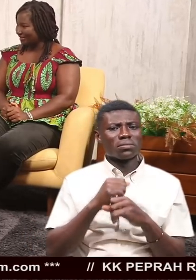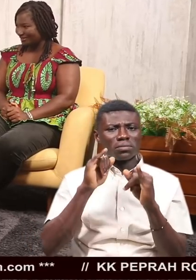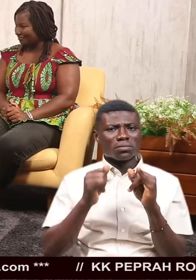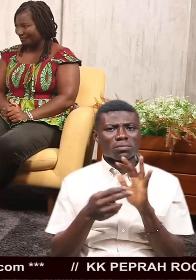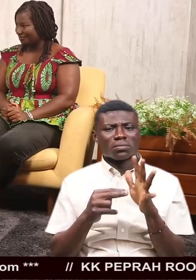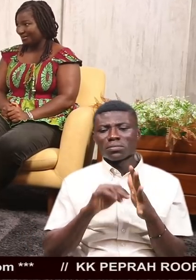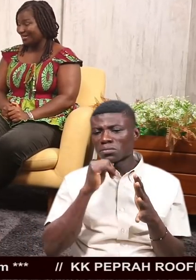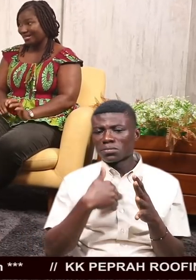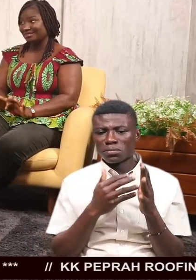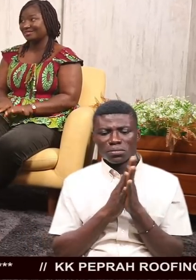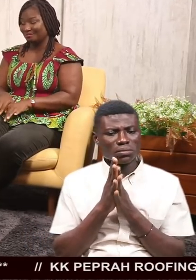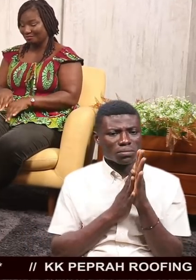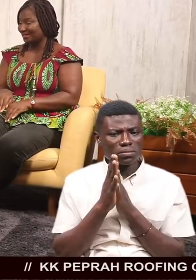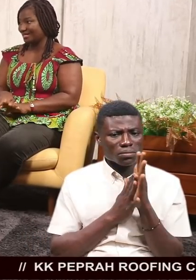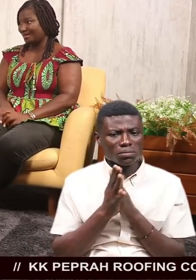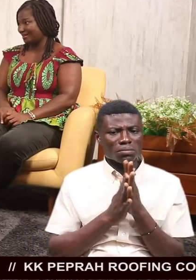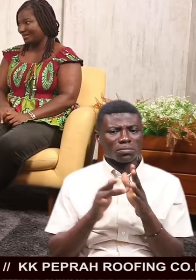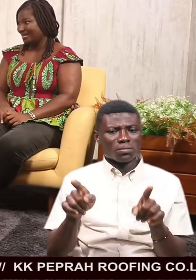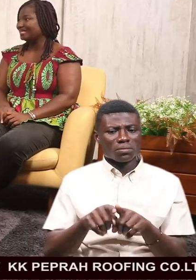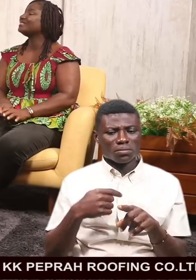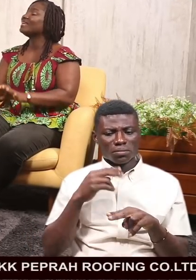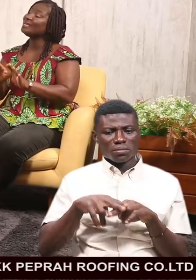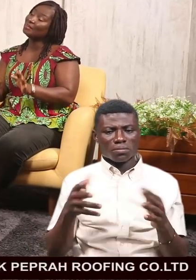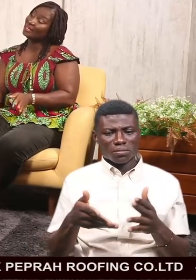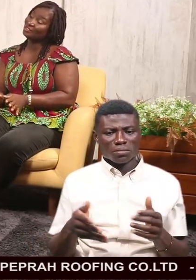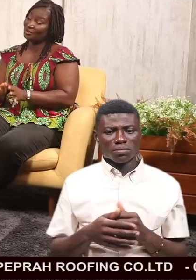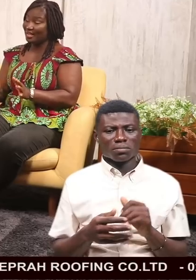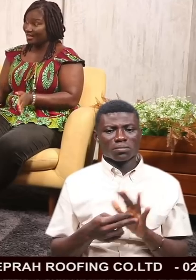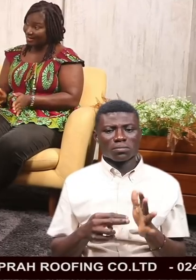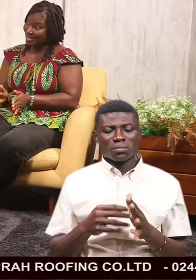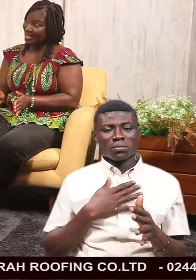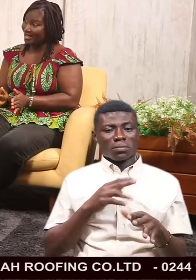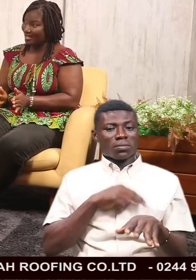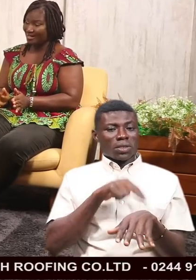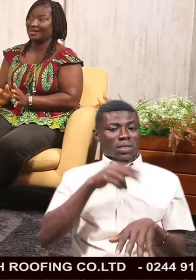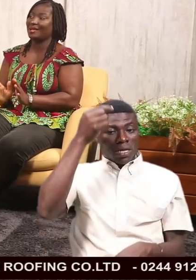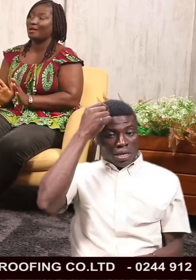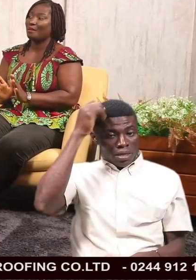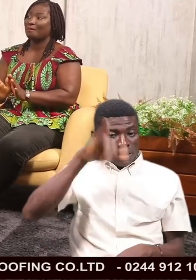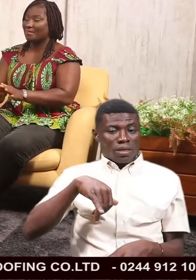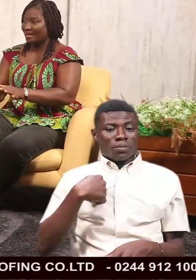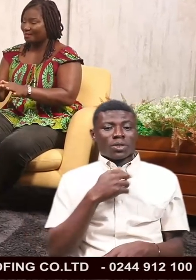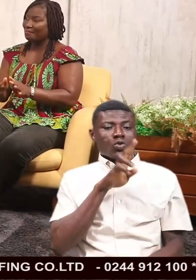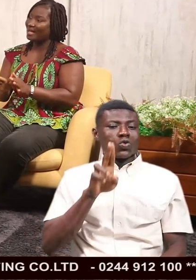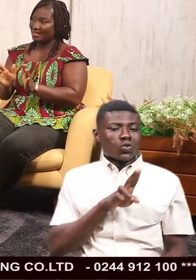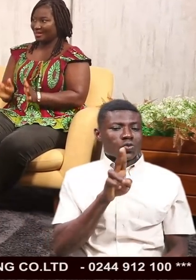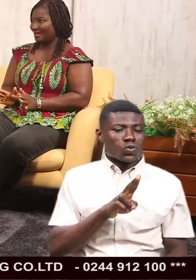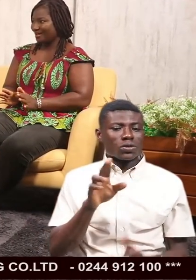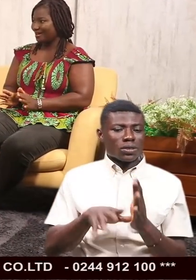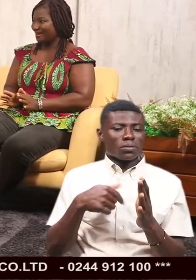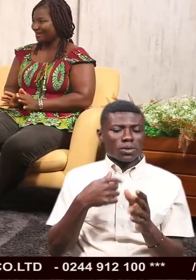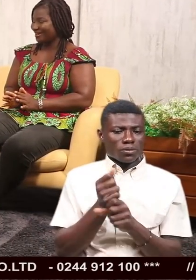the passion for dread as mitty hay. It's in a natural hair, na